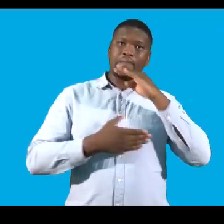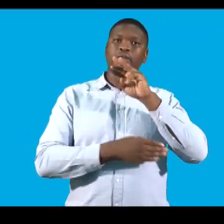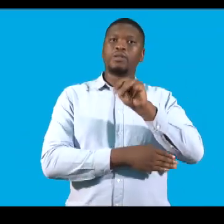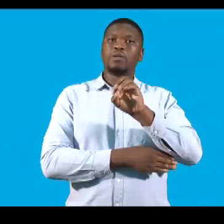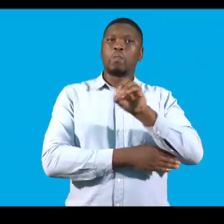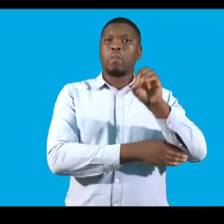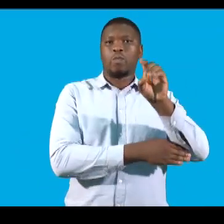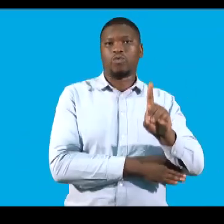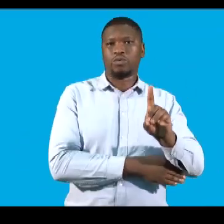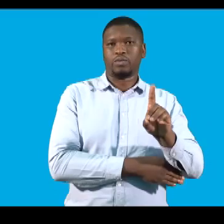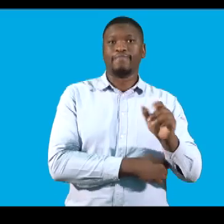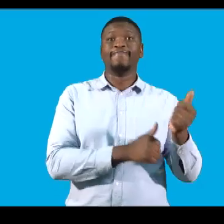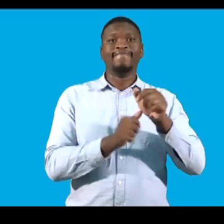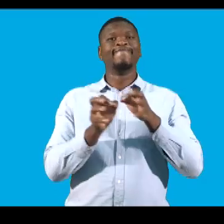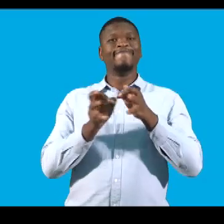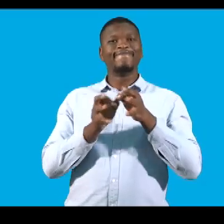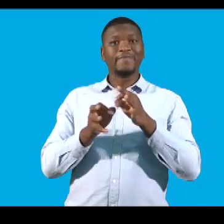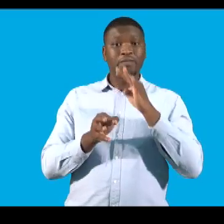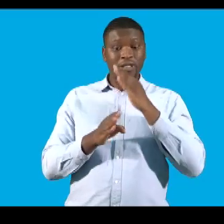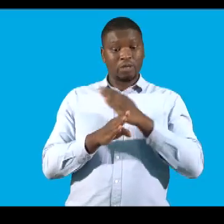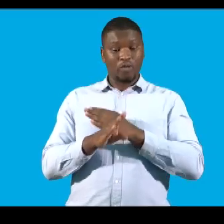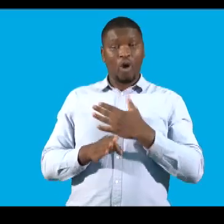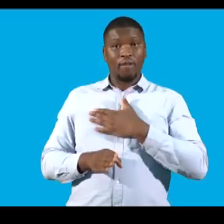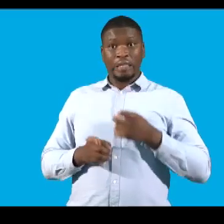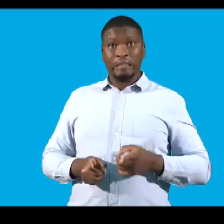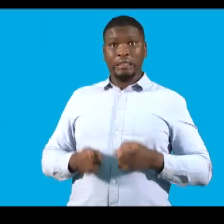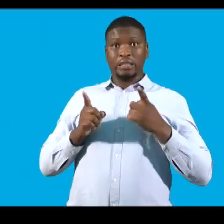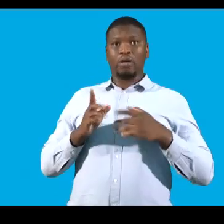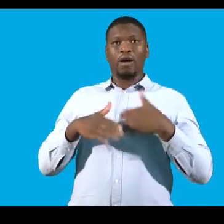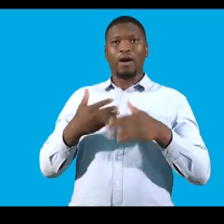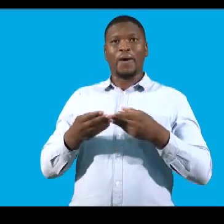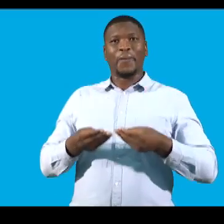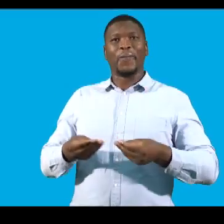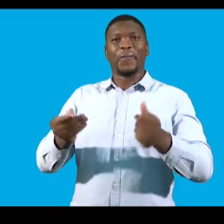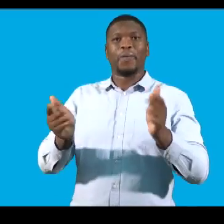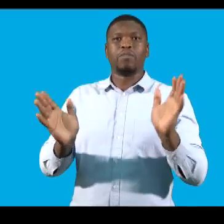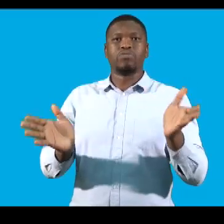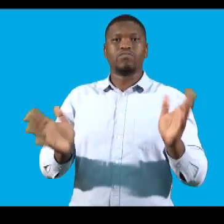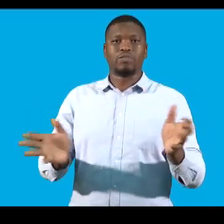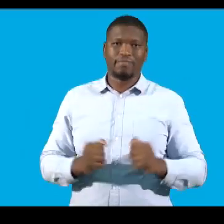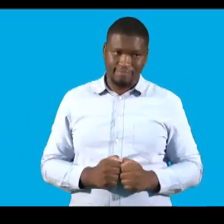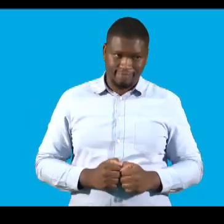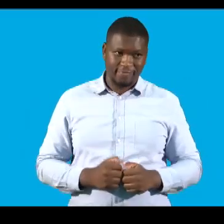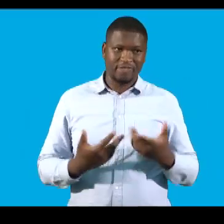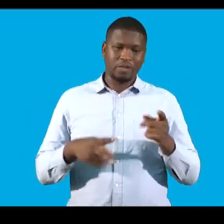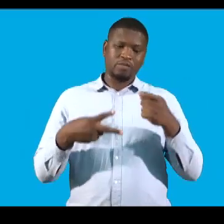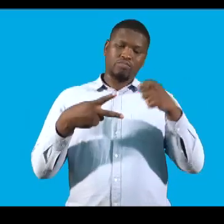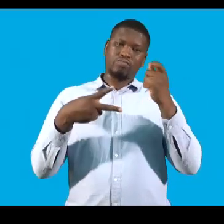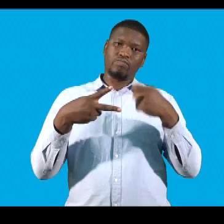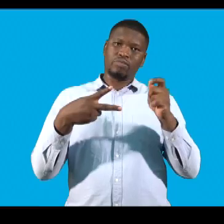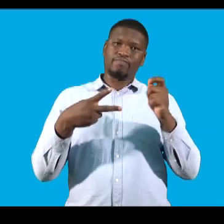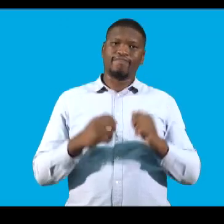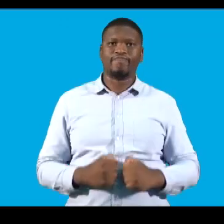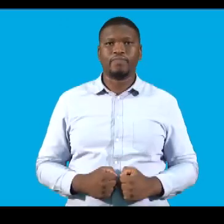also explained the mood, that the danger presented by the storm has passed. And that will score you your 2